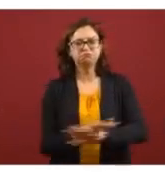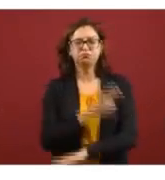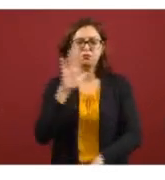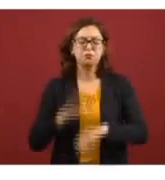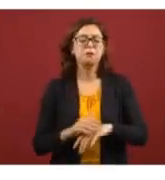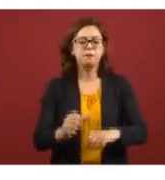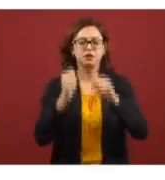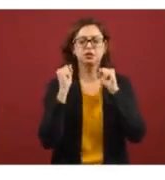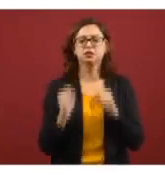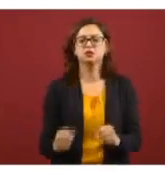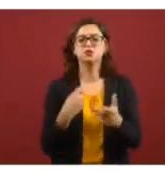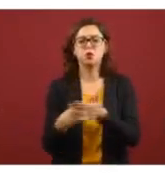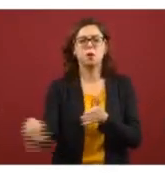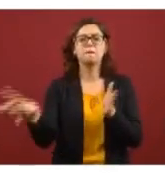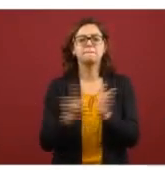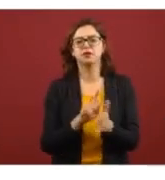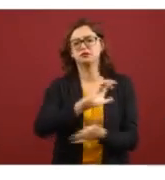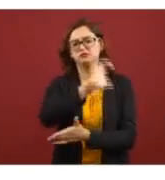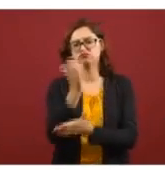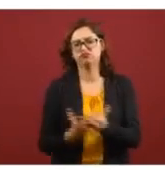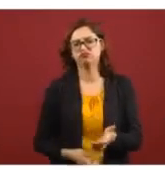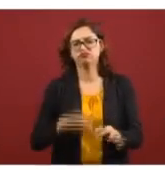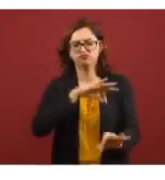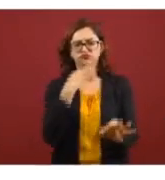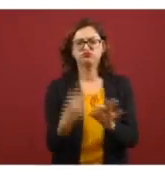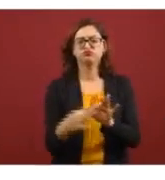them a full permanent contract.